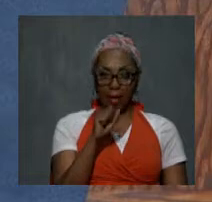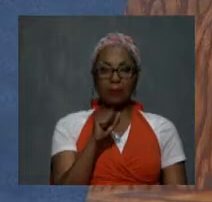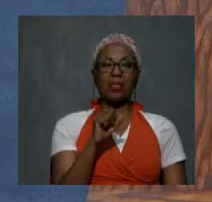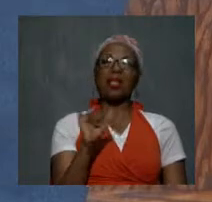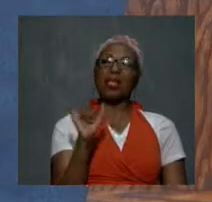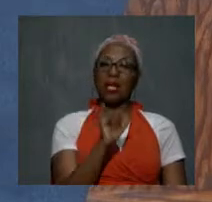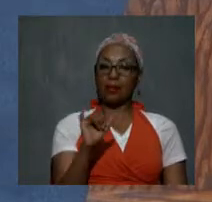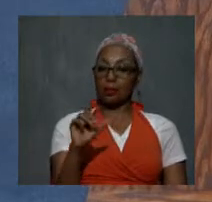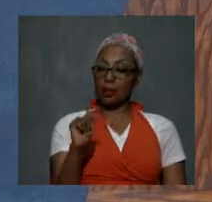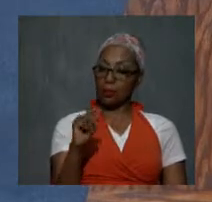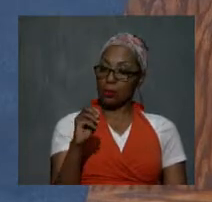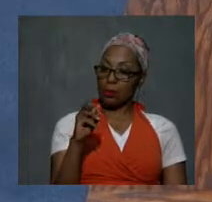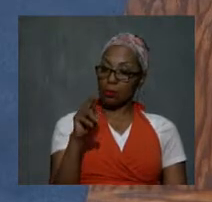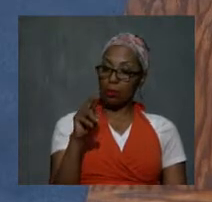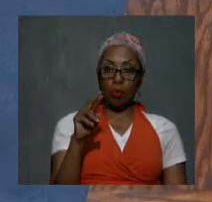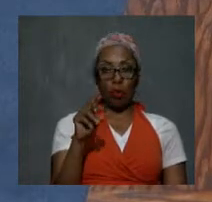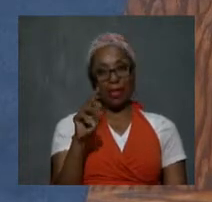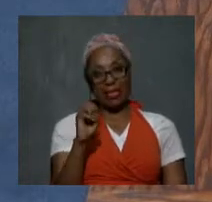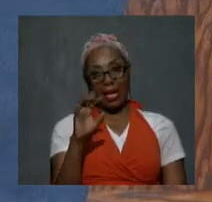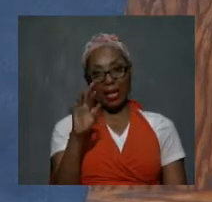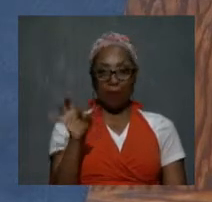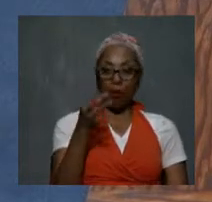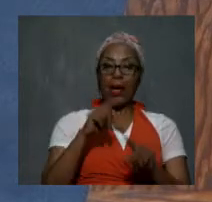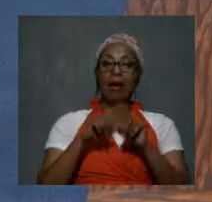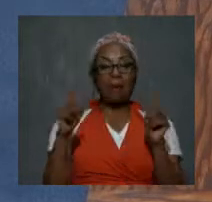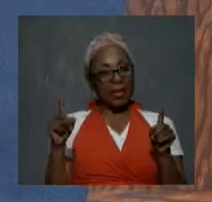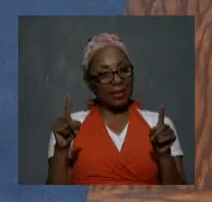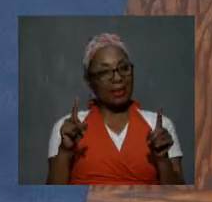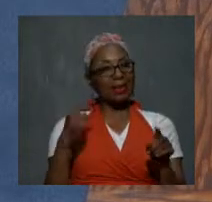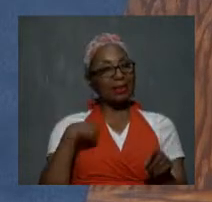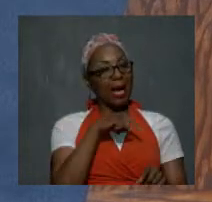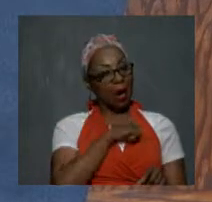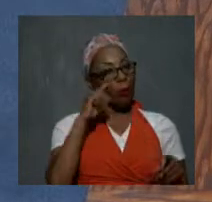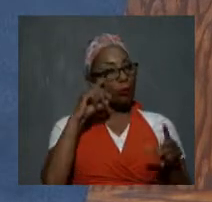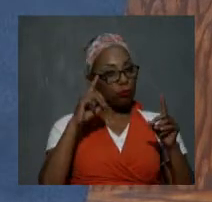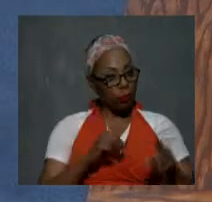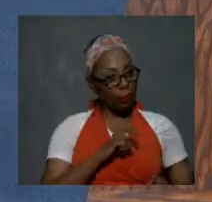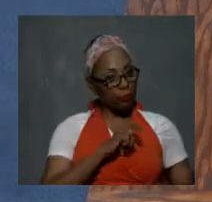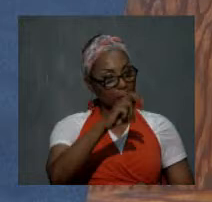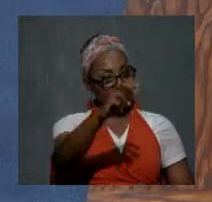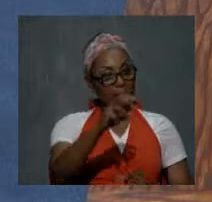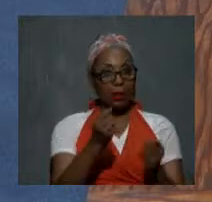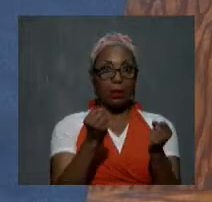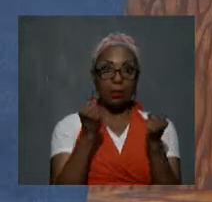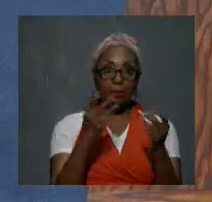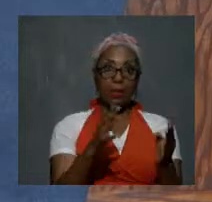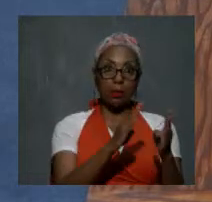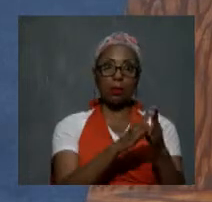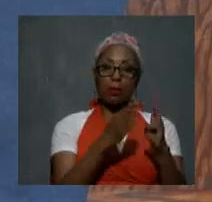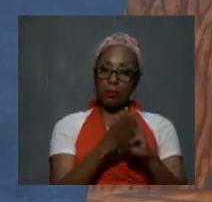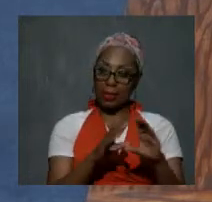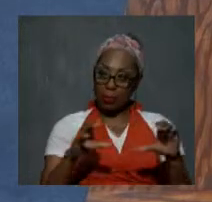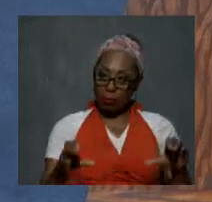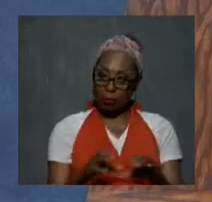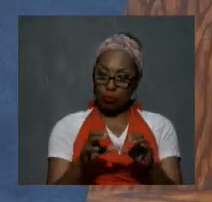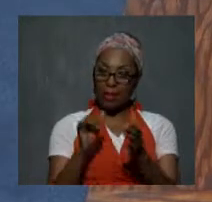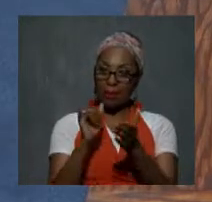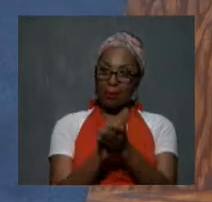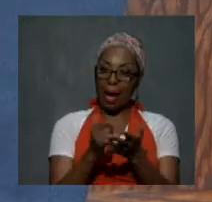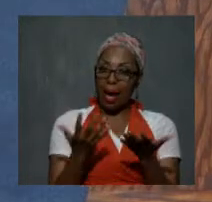Tour de France, but it is a transportation choice. And many communities are doing